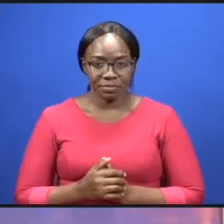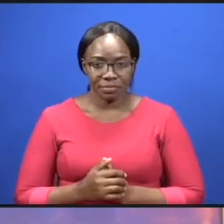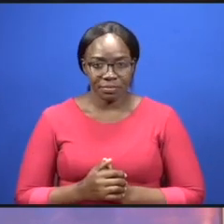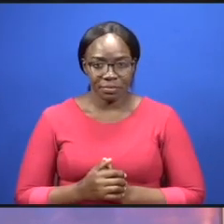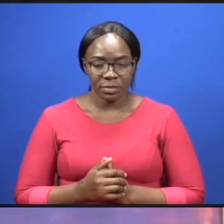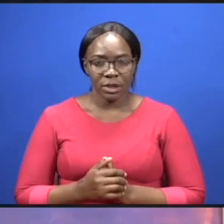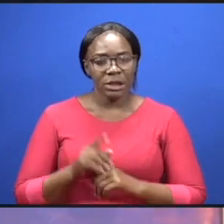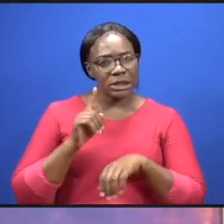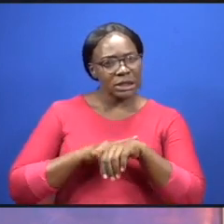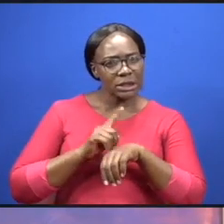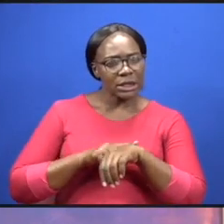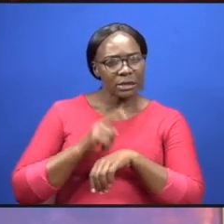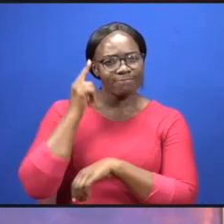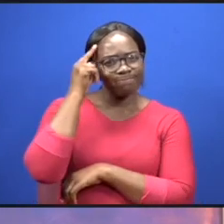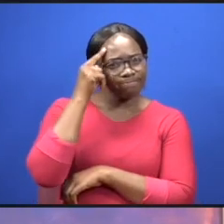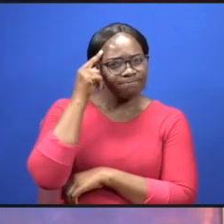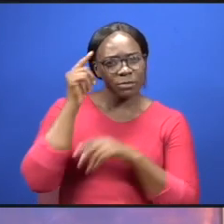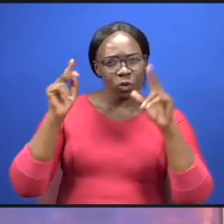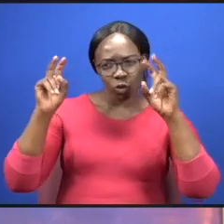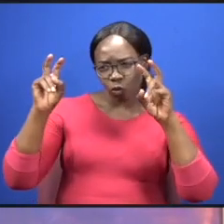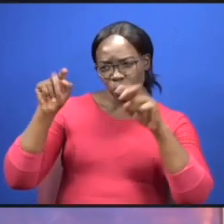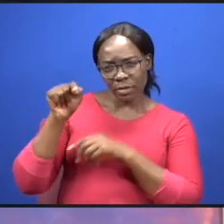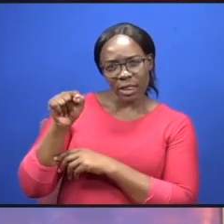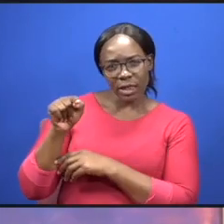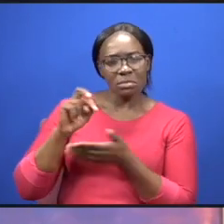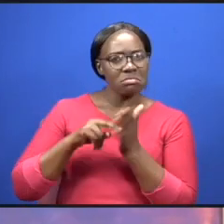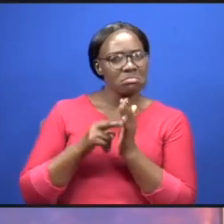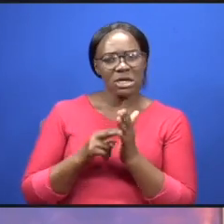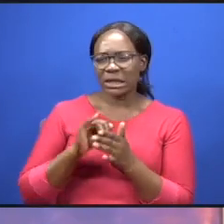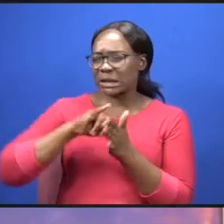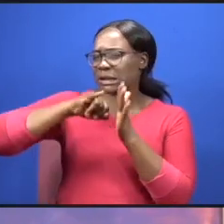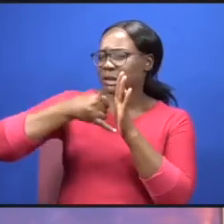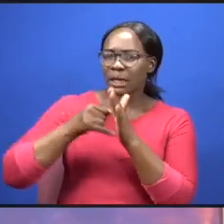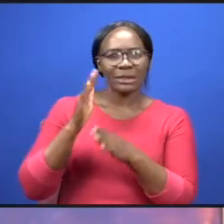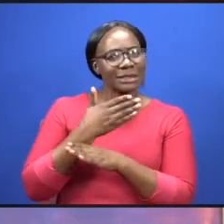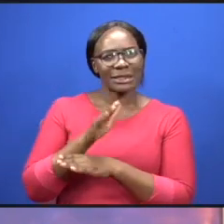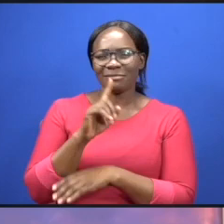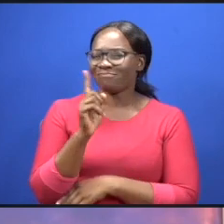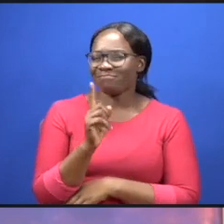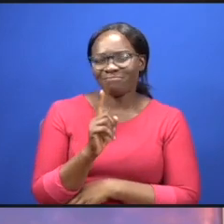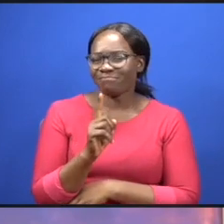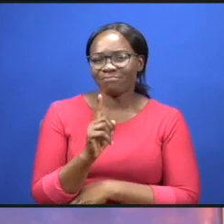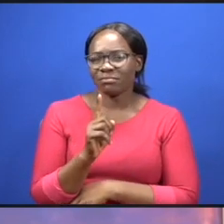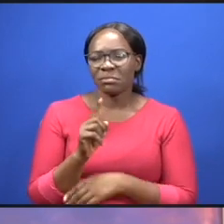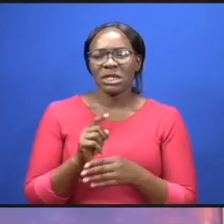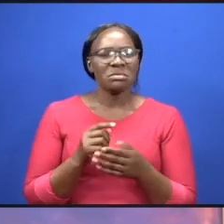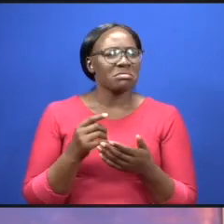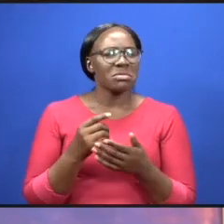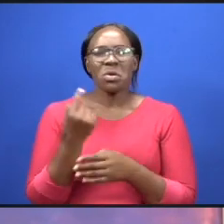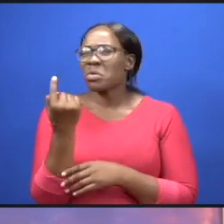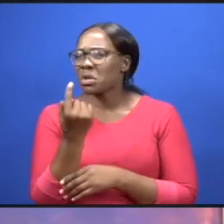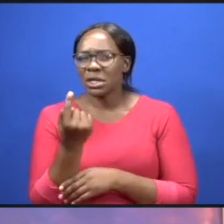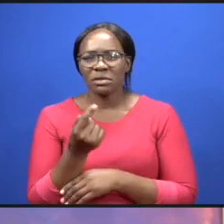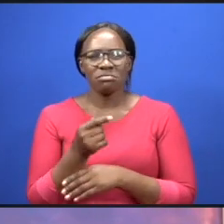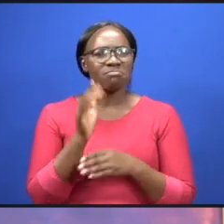we consider this broad theme, it goes beyond singing. It goes beyond musicality.